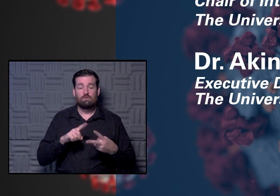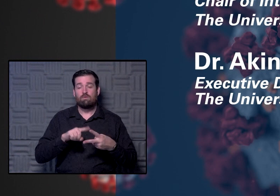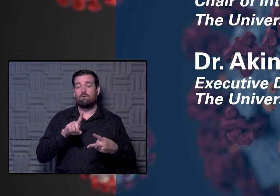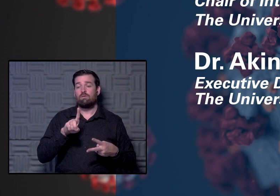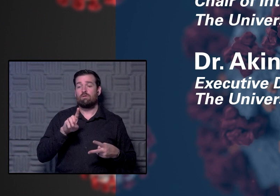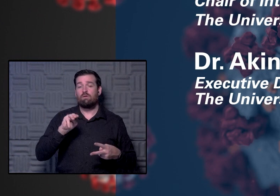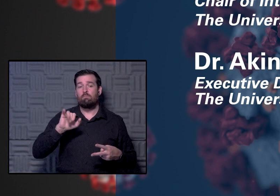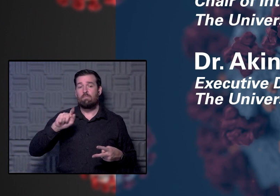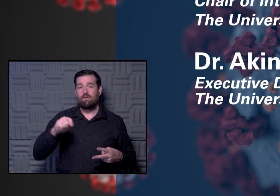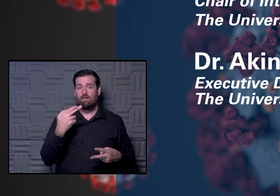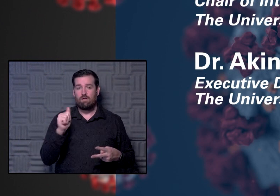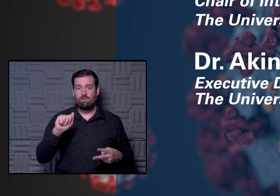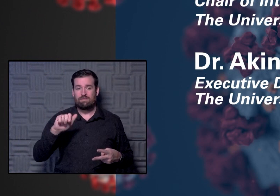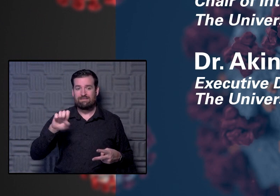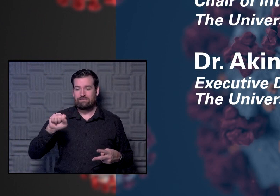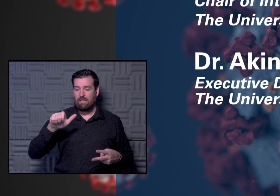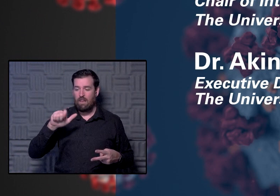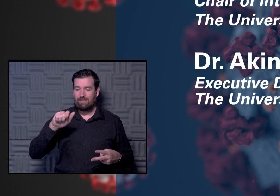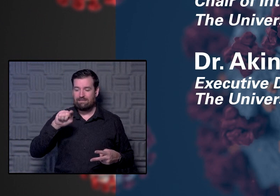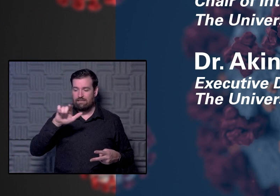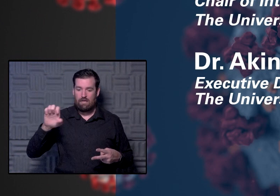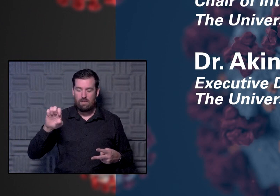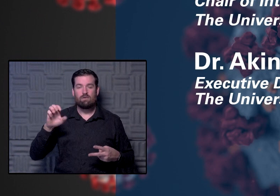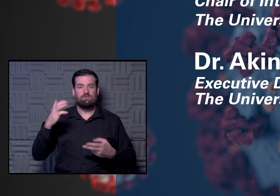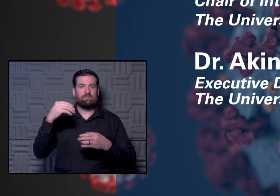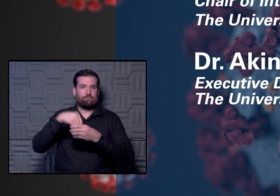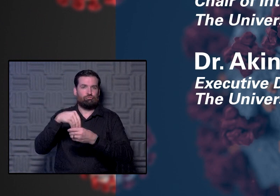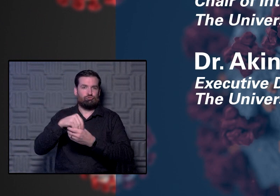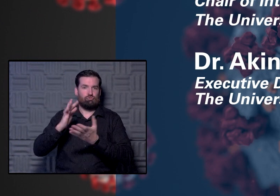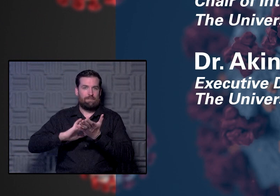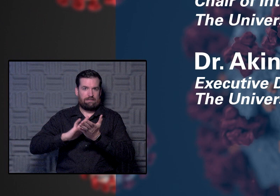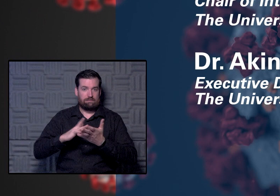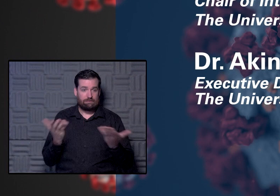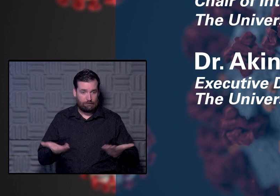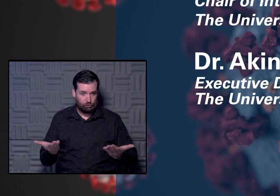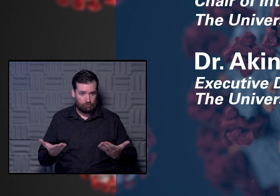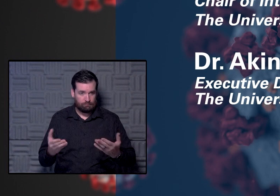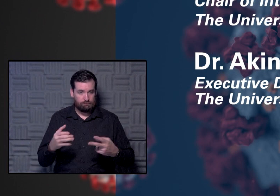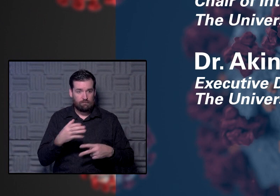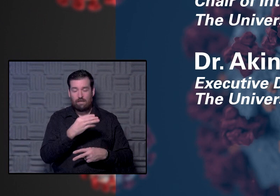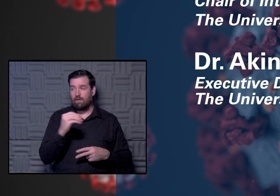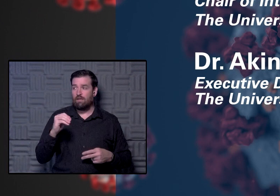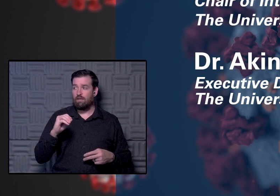Dr. Maria Salate, the chair of the Department of Internal Medicine here, and